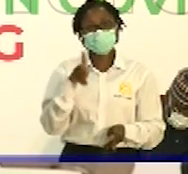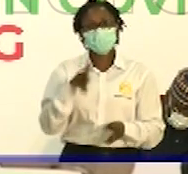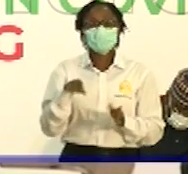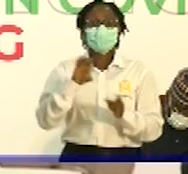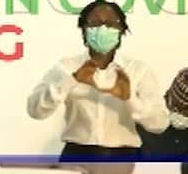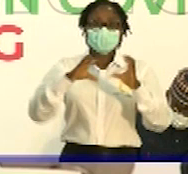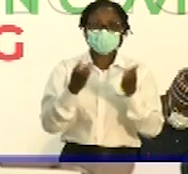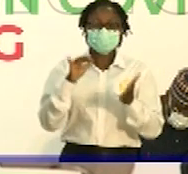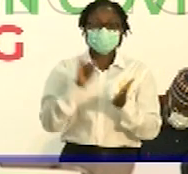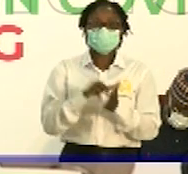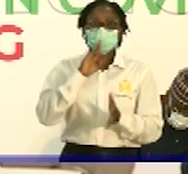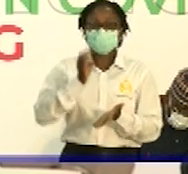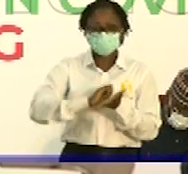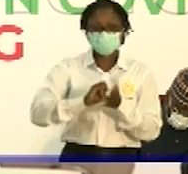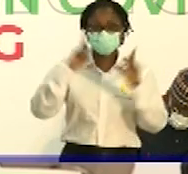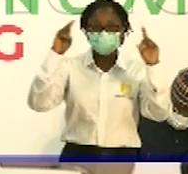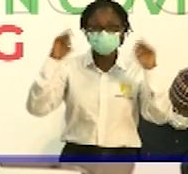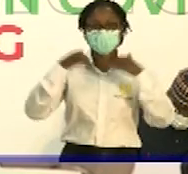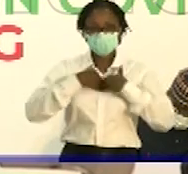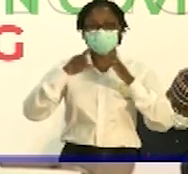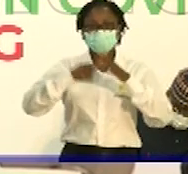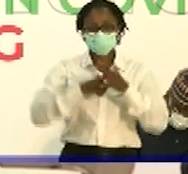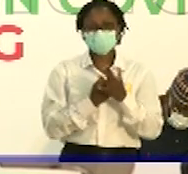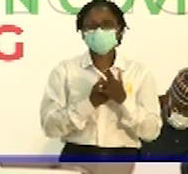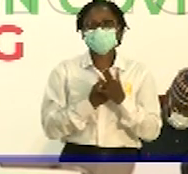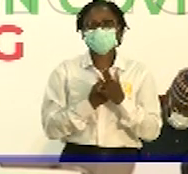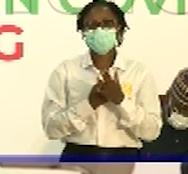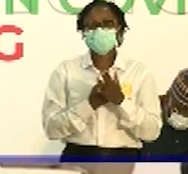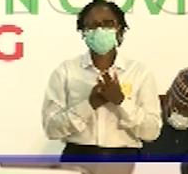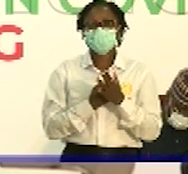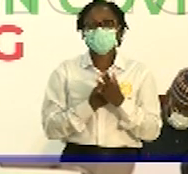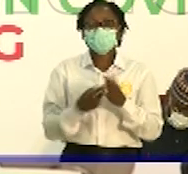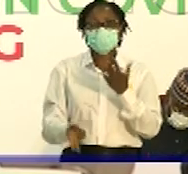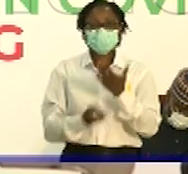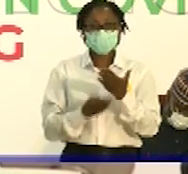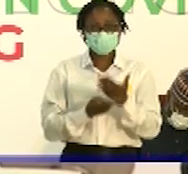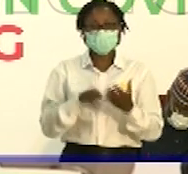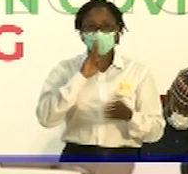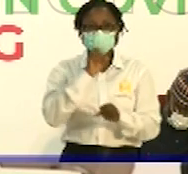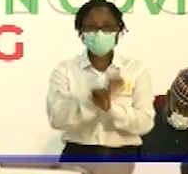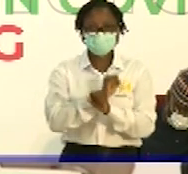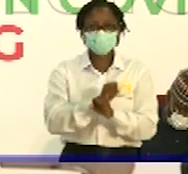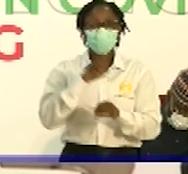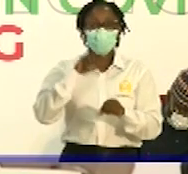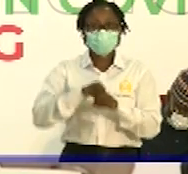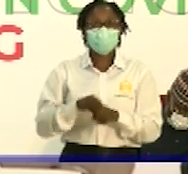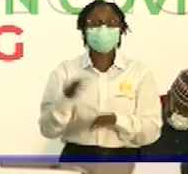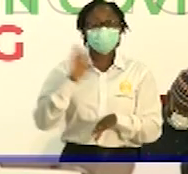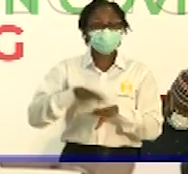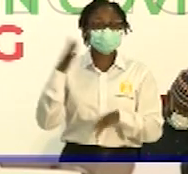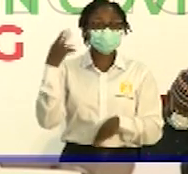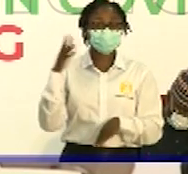schools has already commenced. Banks are now operating regular hours with limitation of their staff